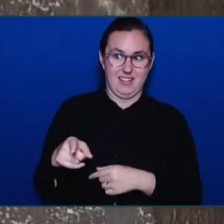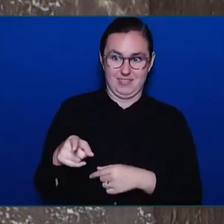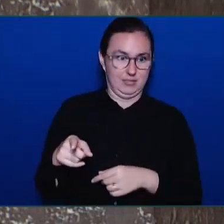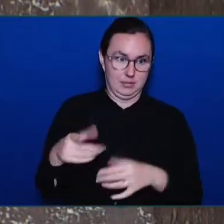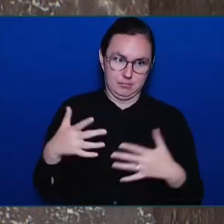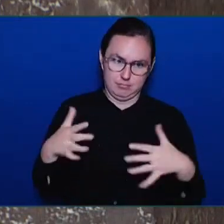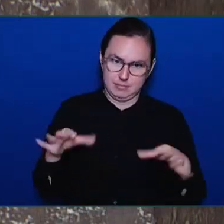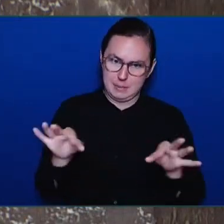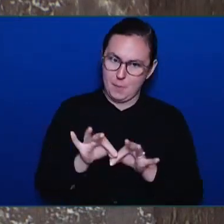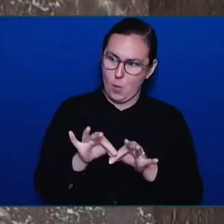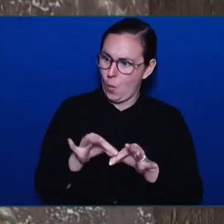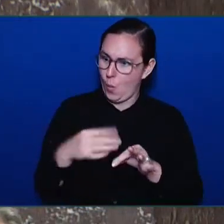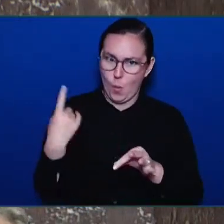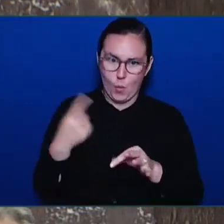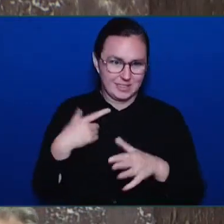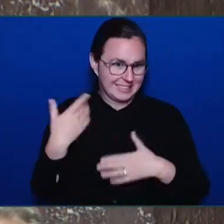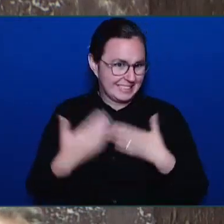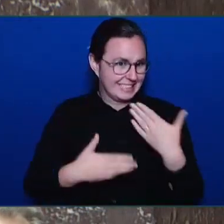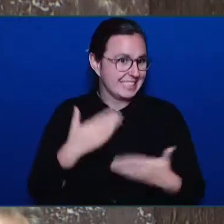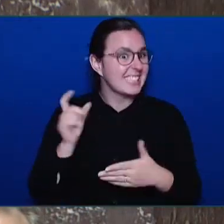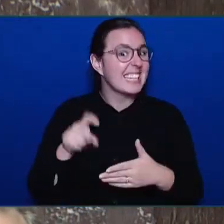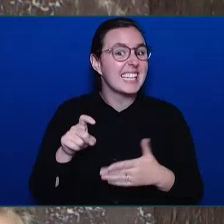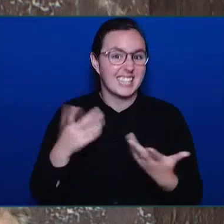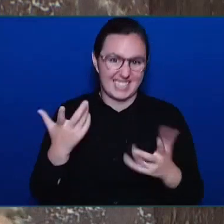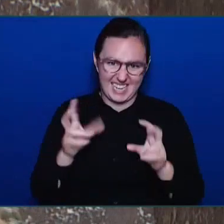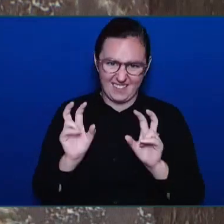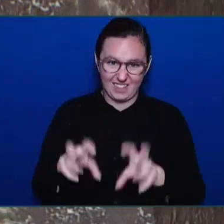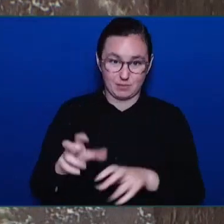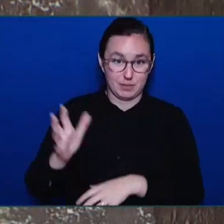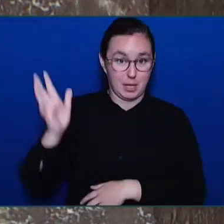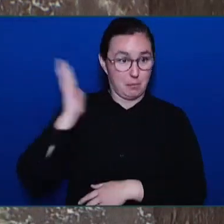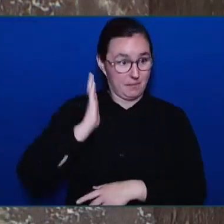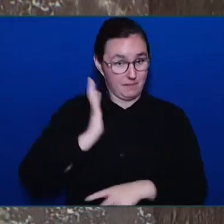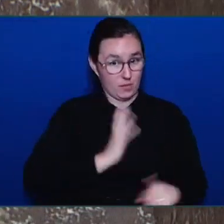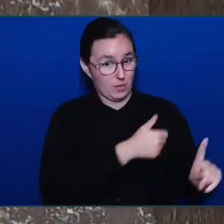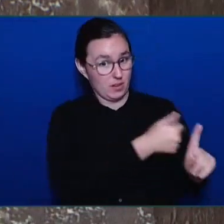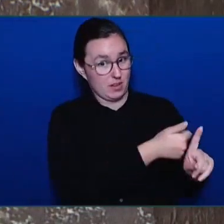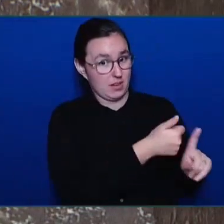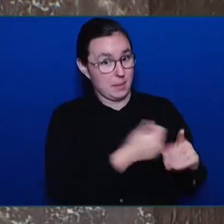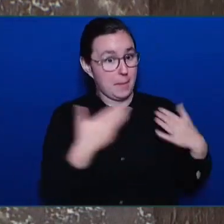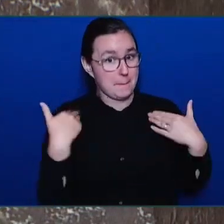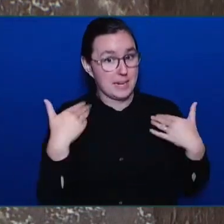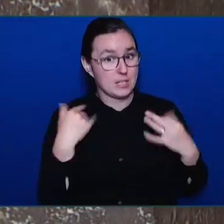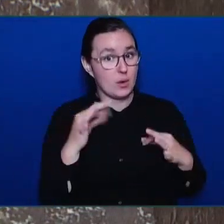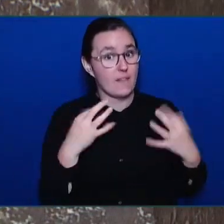of Health, when he saw deep cuts, Honourable Speaker. It wasn't.